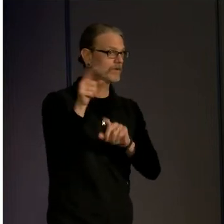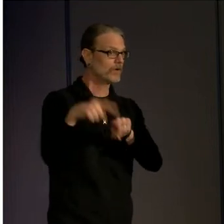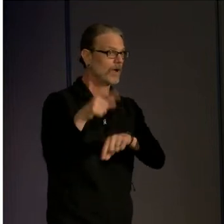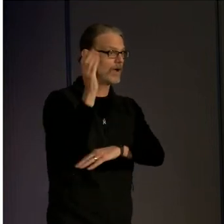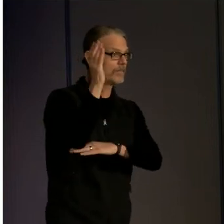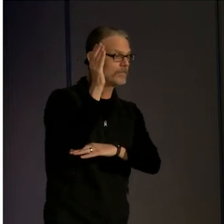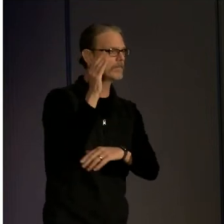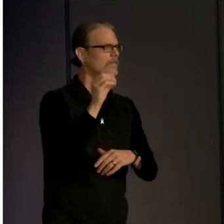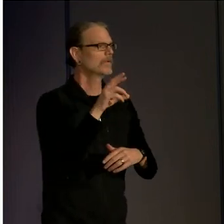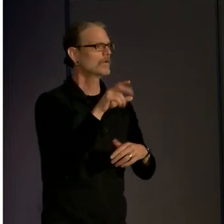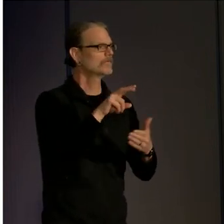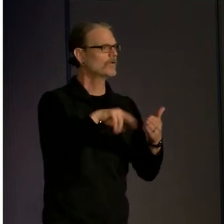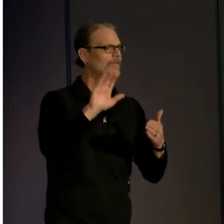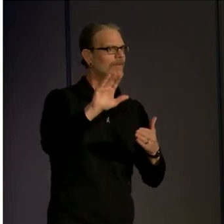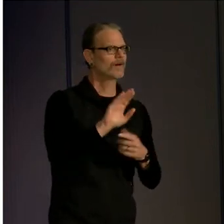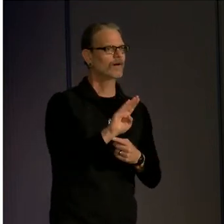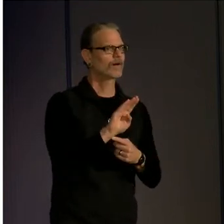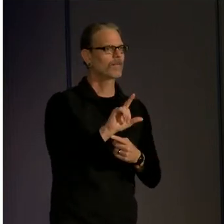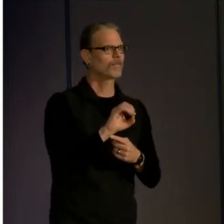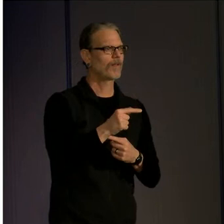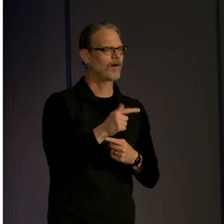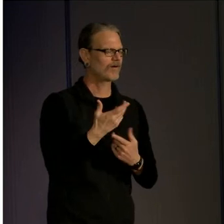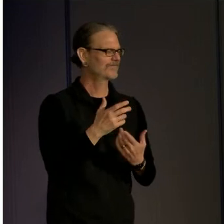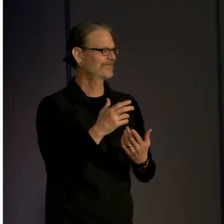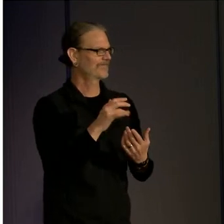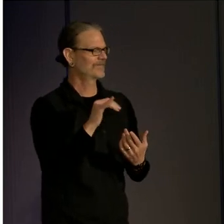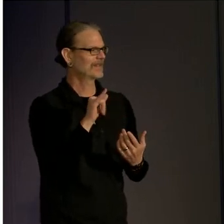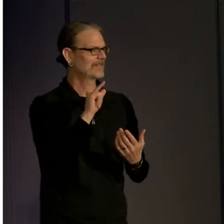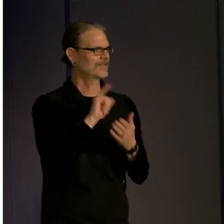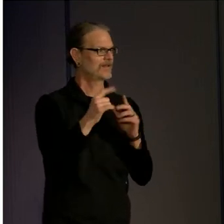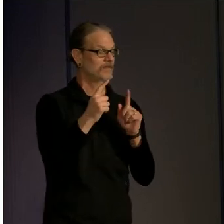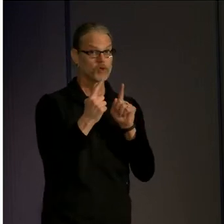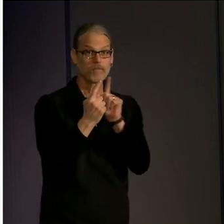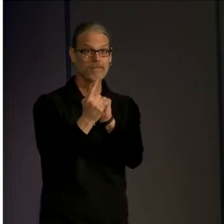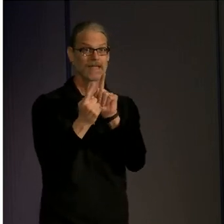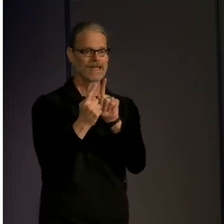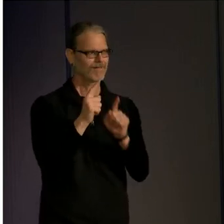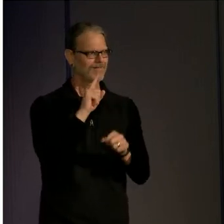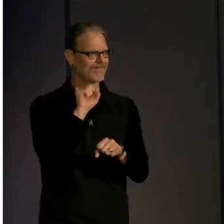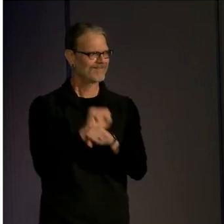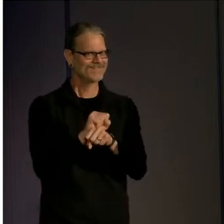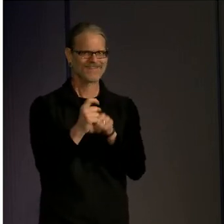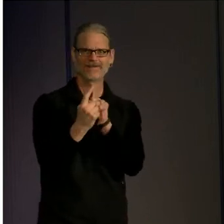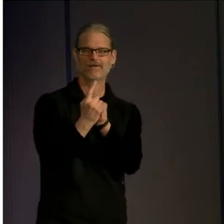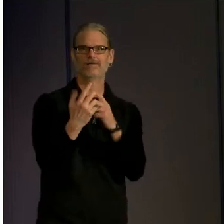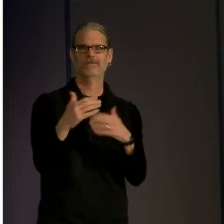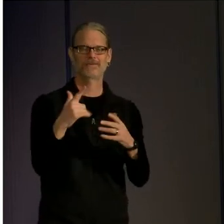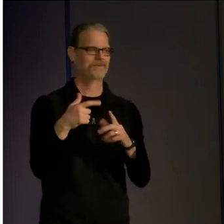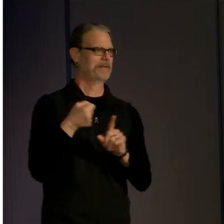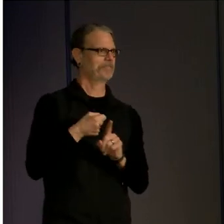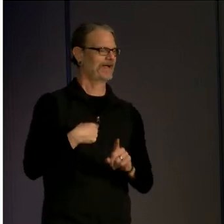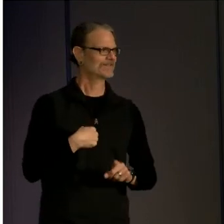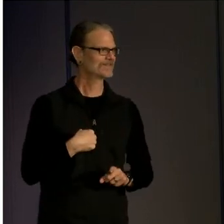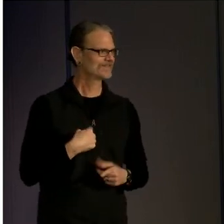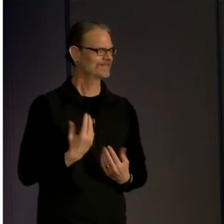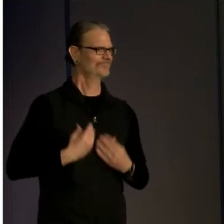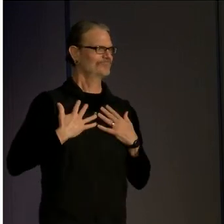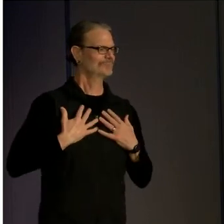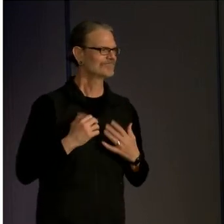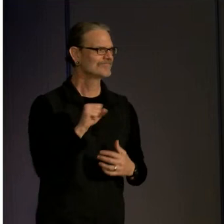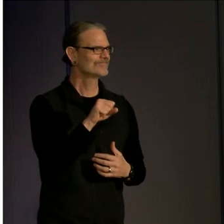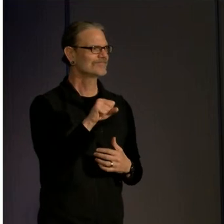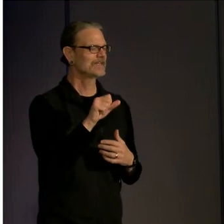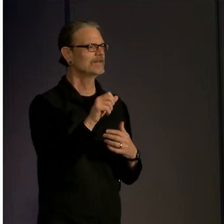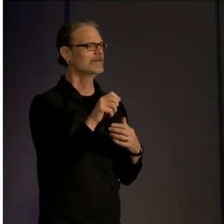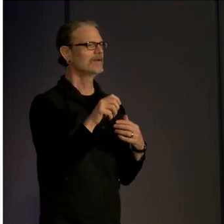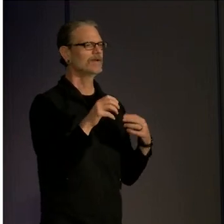thing. To me, those were impactful moments in time because you know, everyone is spread out. And more